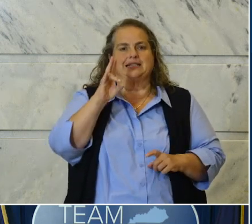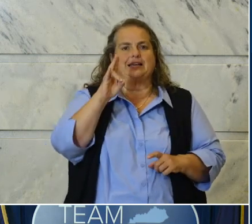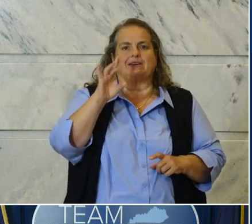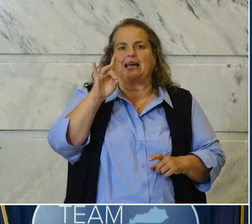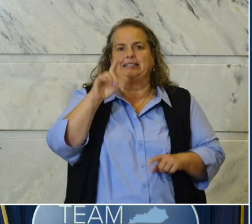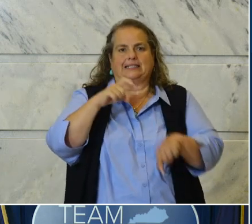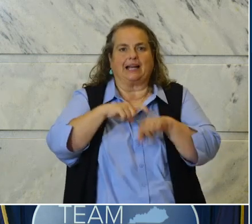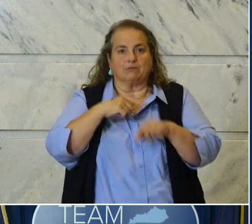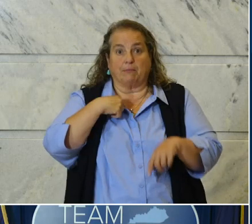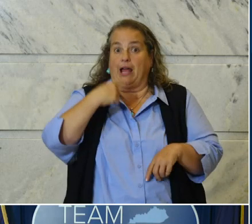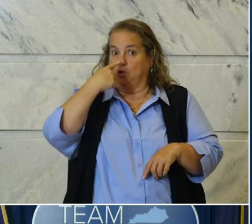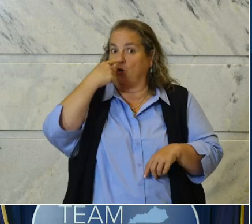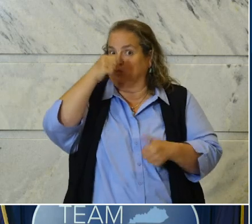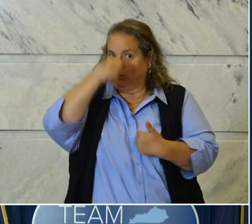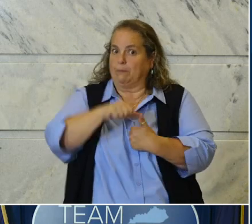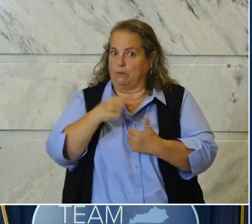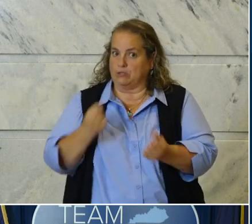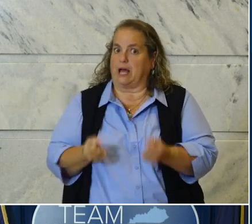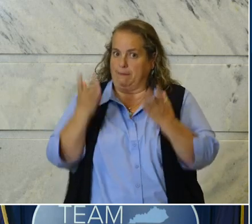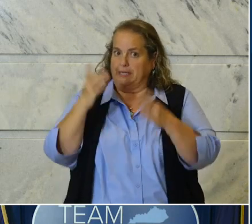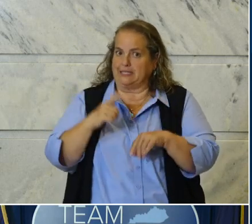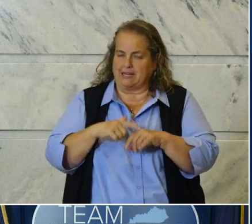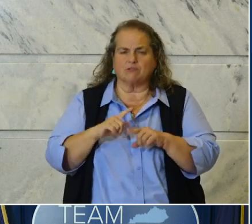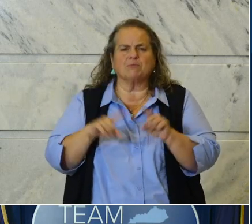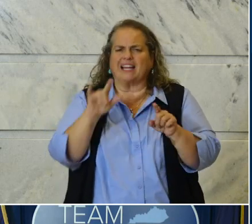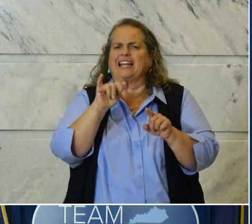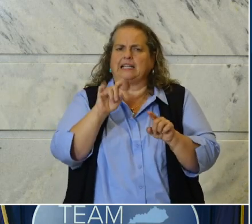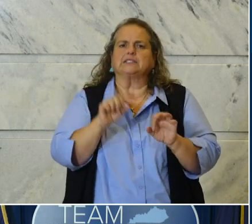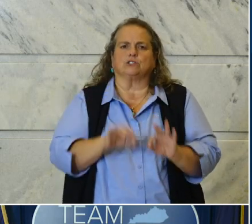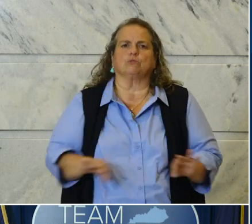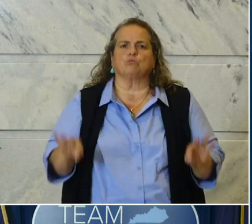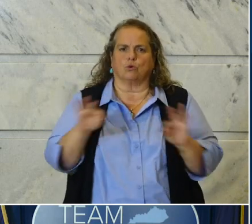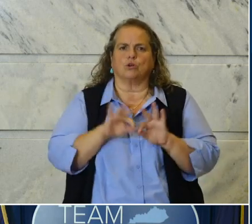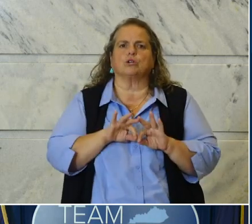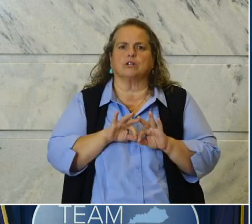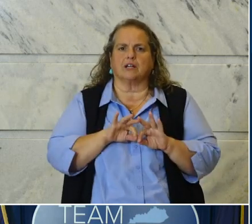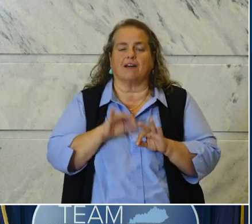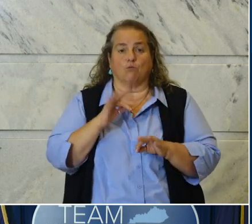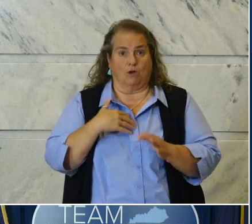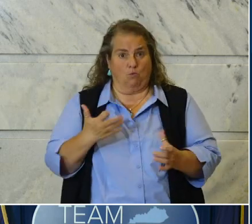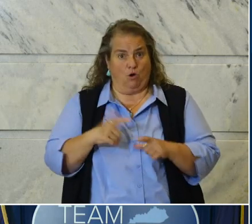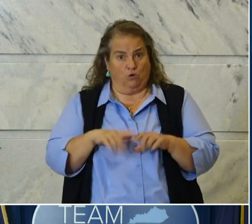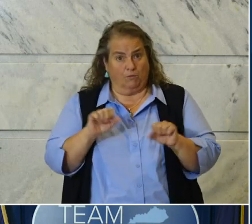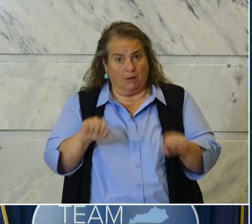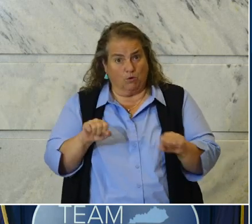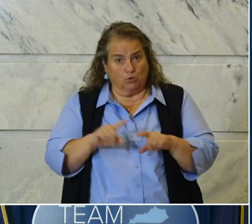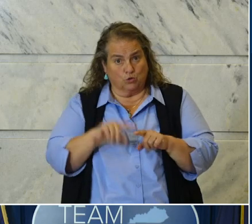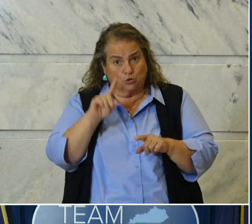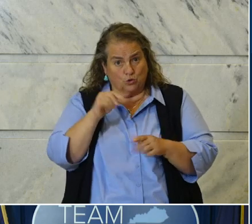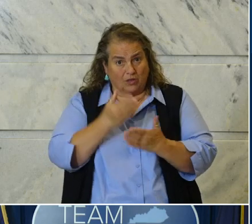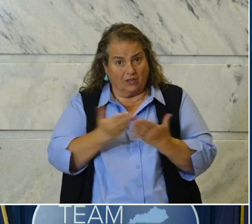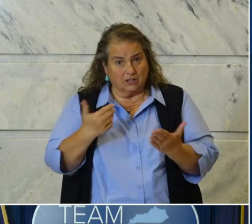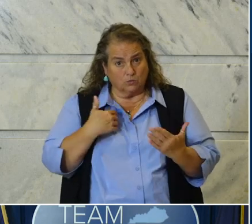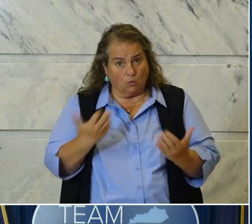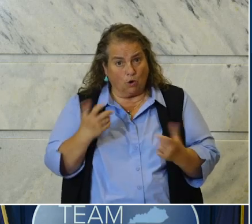remember. It's so important. If we want to be able to do the things we want to do,